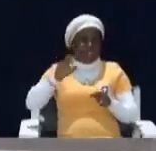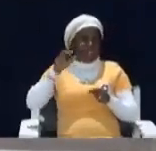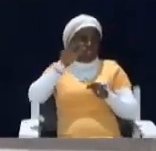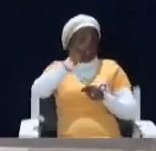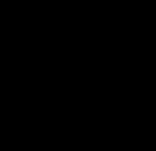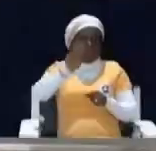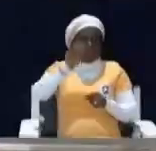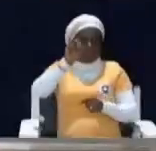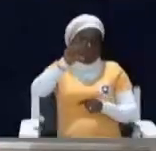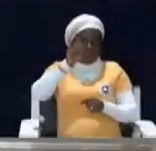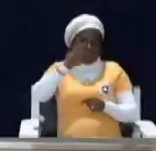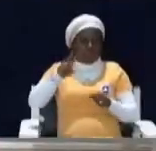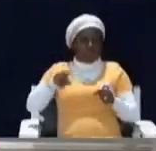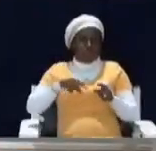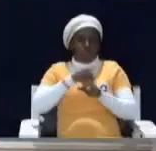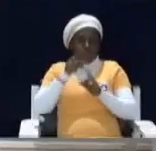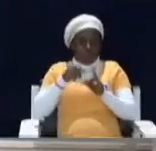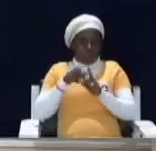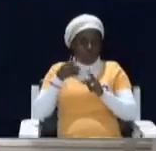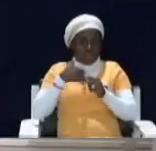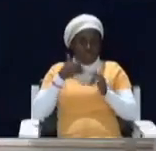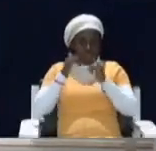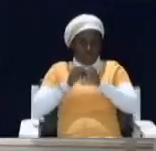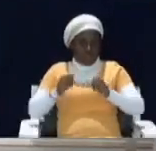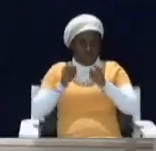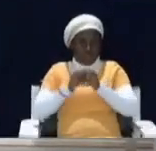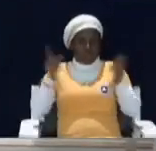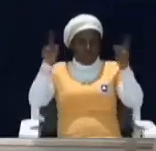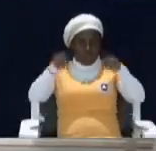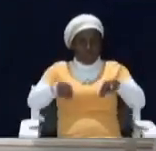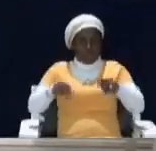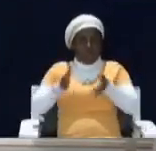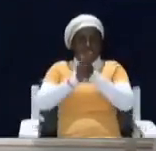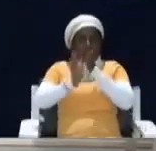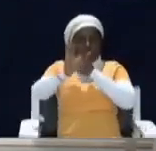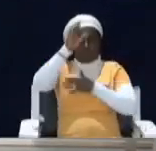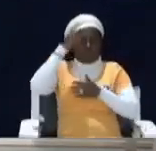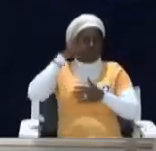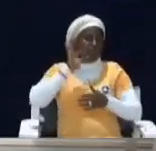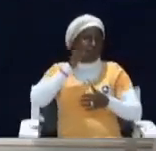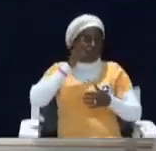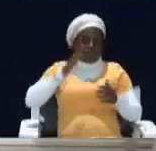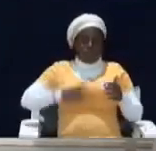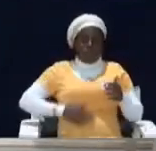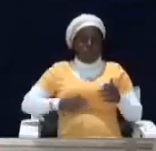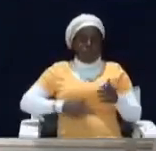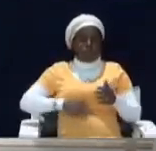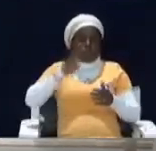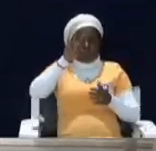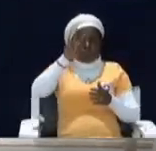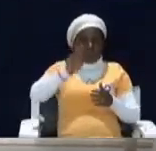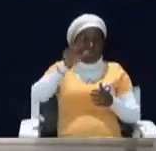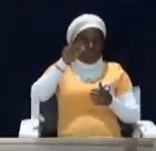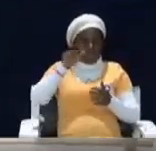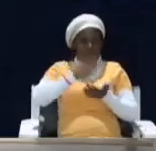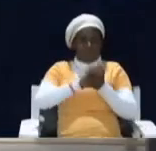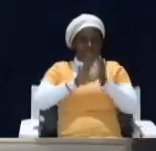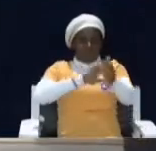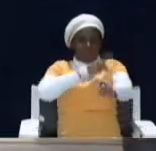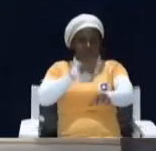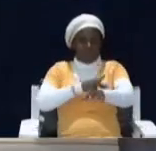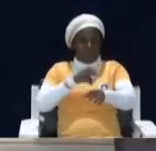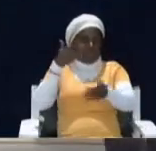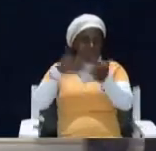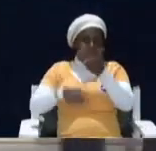2012, when we had this same program, I came here asking God for the fruit of the womb. 2013, I got pregnant and I gave birth